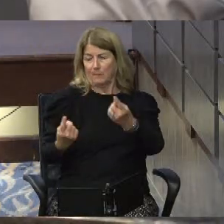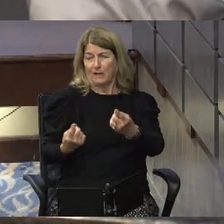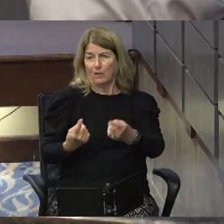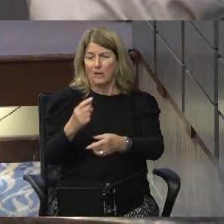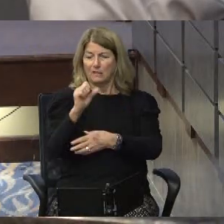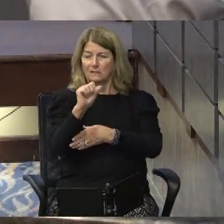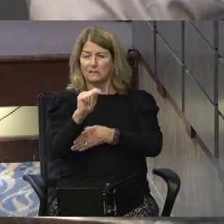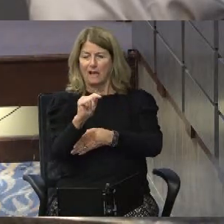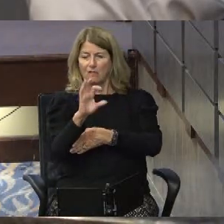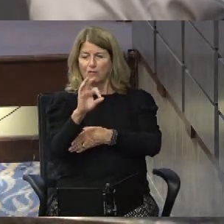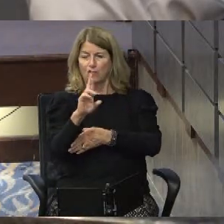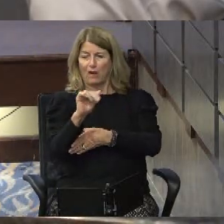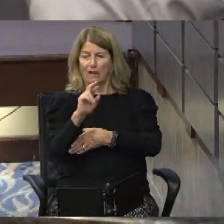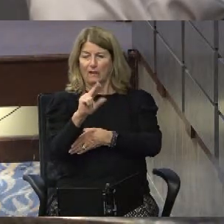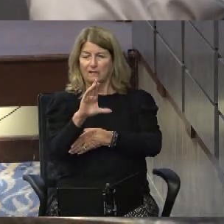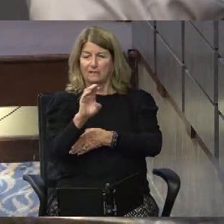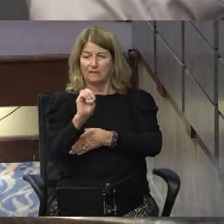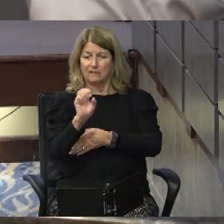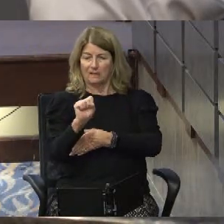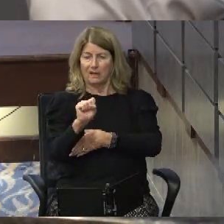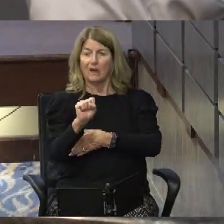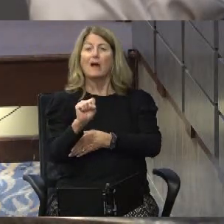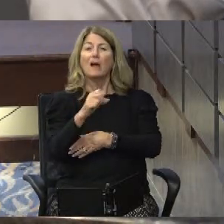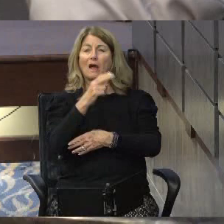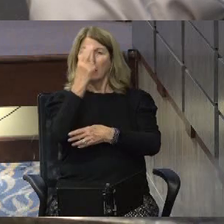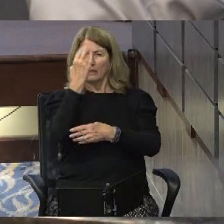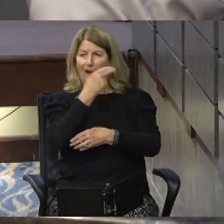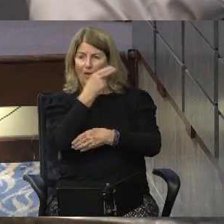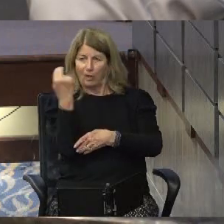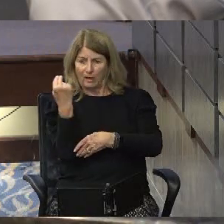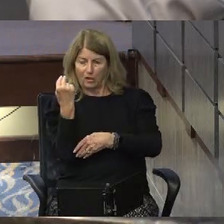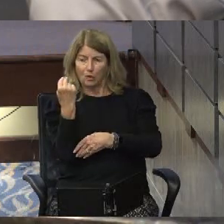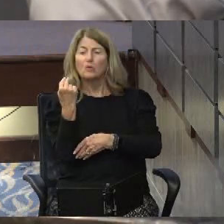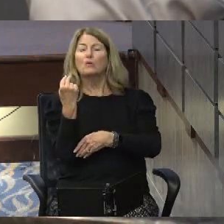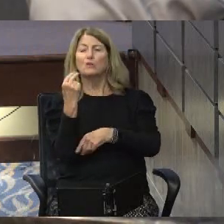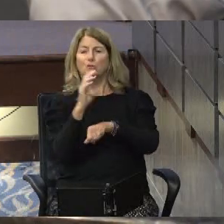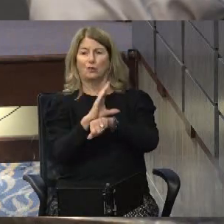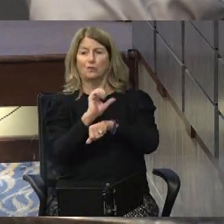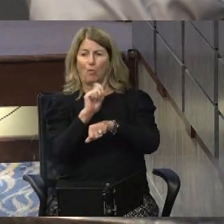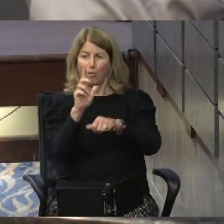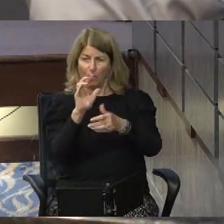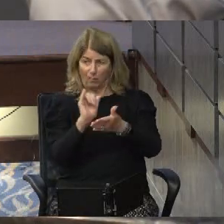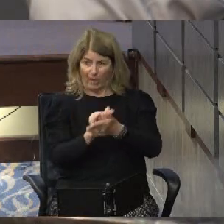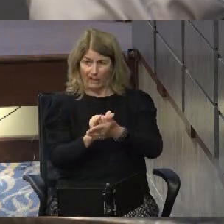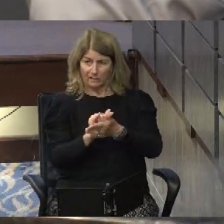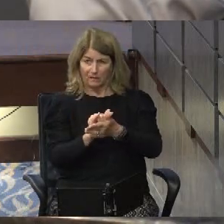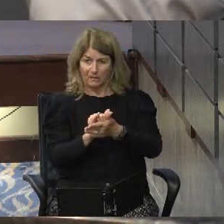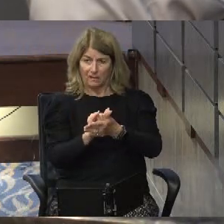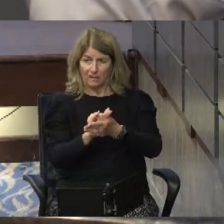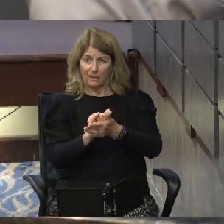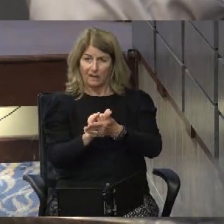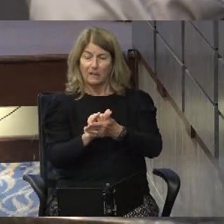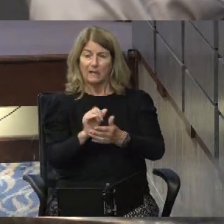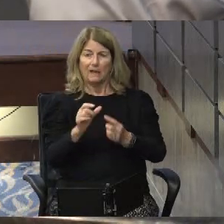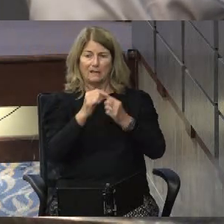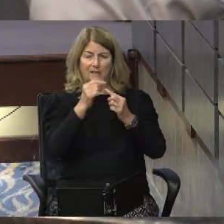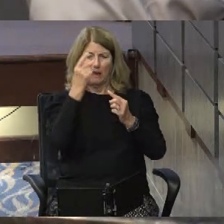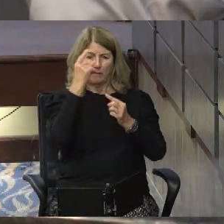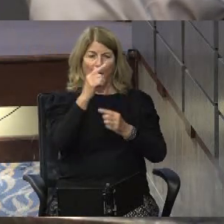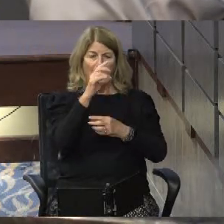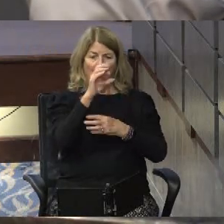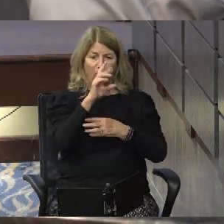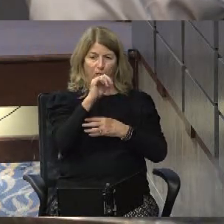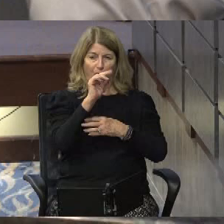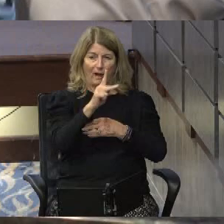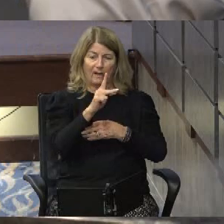Church. Yes, All of ma'am. that was Hispanic businesses, except for Frank Smith Produce and poultry